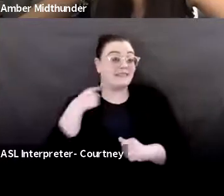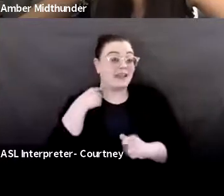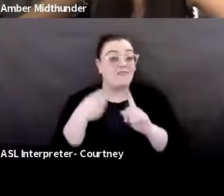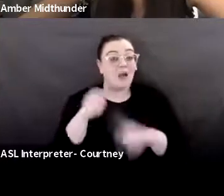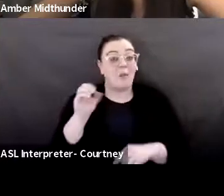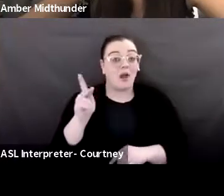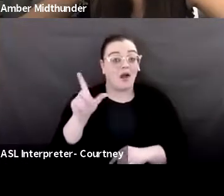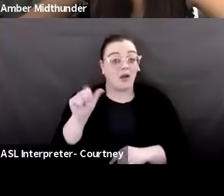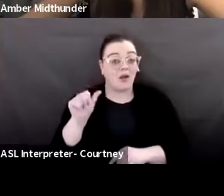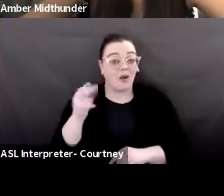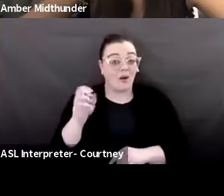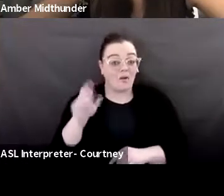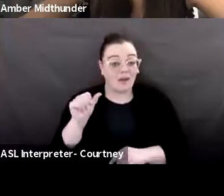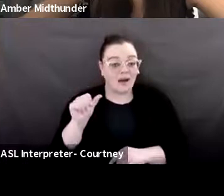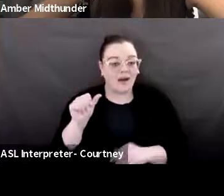Oklahoma, okay? And